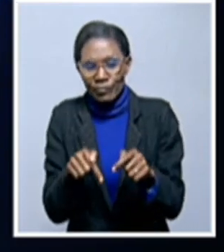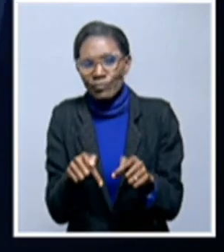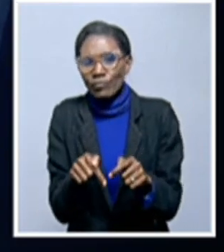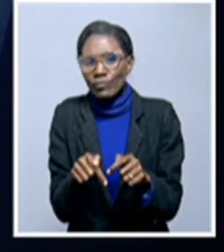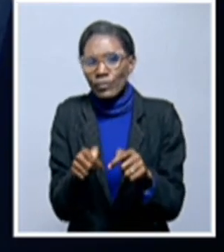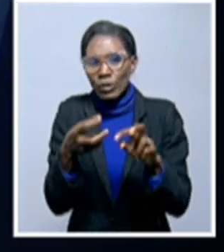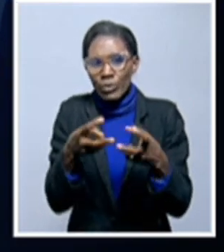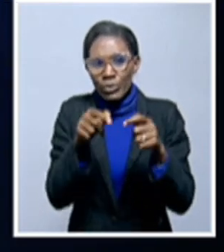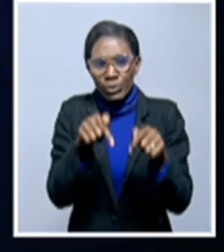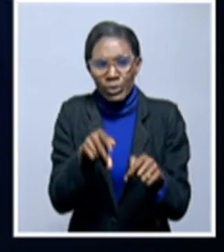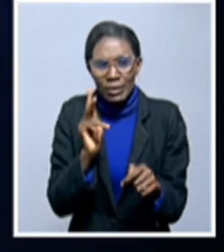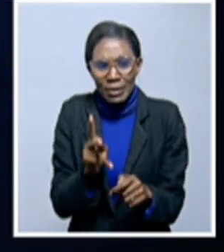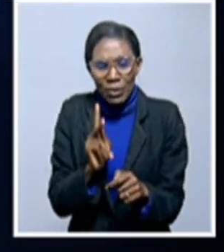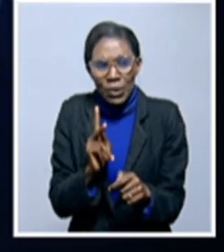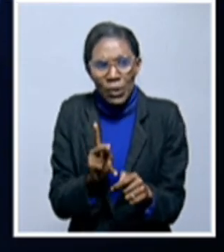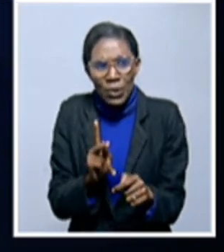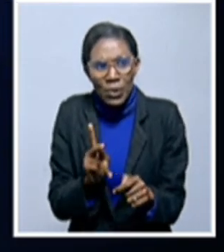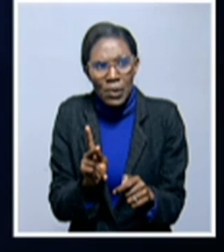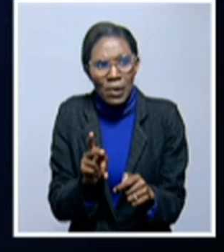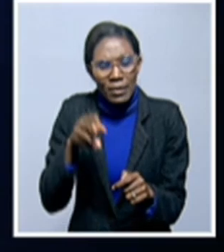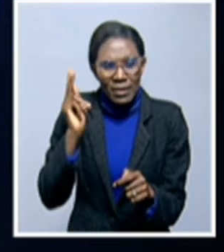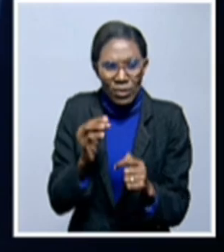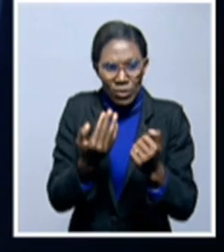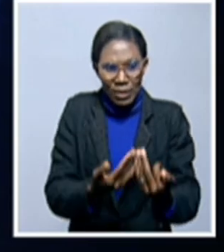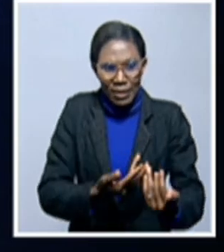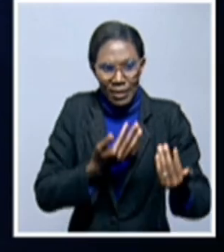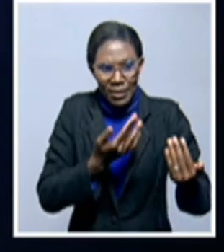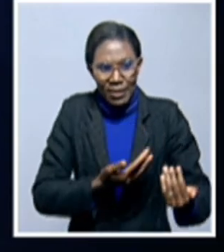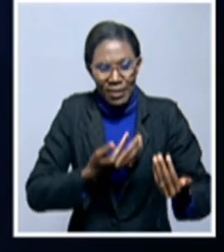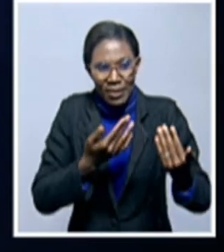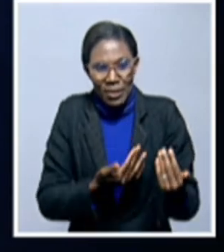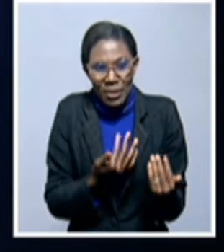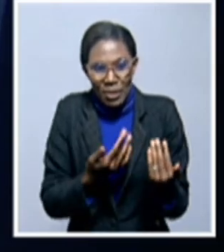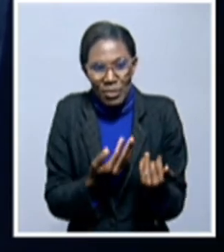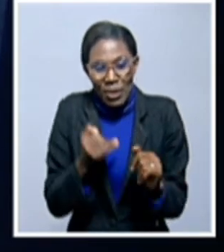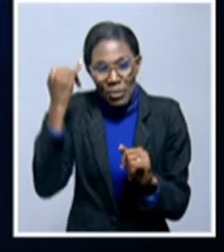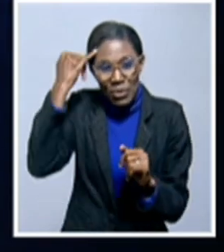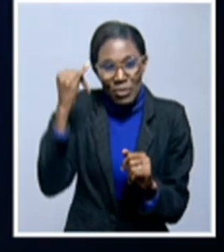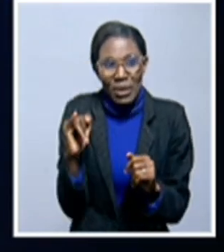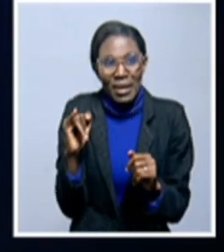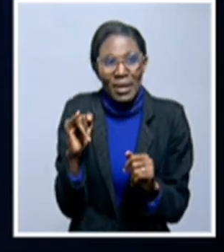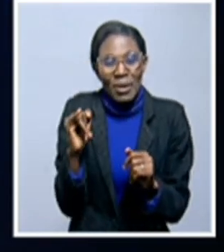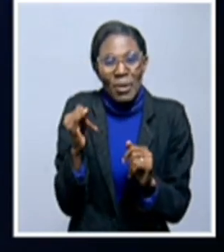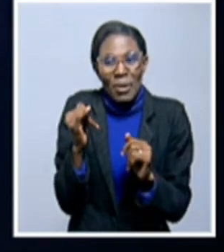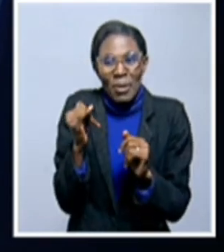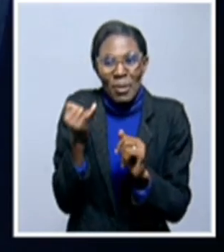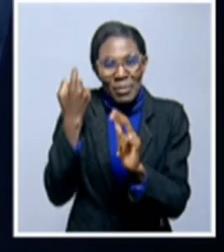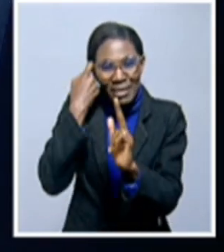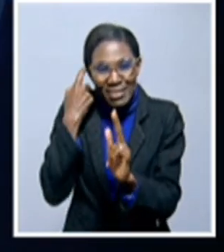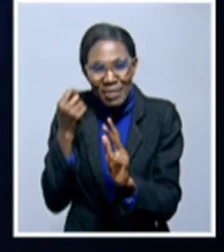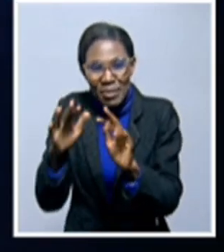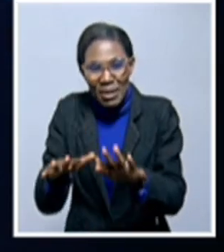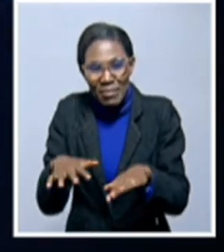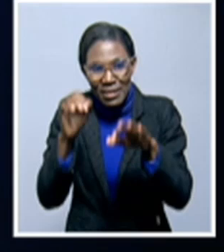session, or possibly the rest of the week's sessions, we are also expecting to have more motions that will be tabled by the members of Parliament. So we have